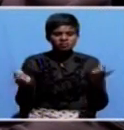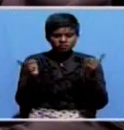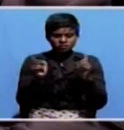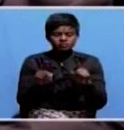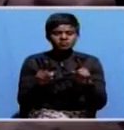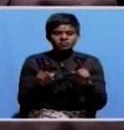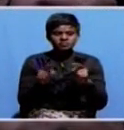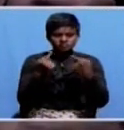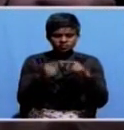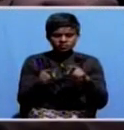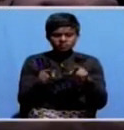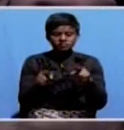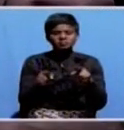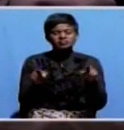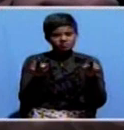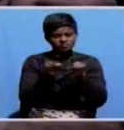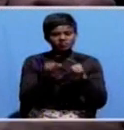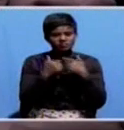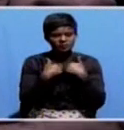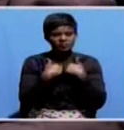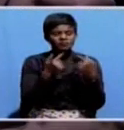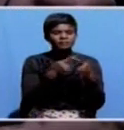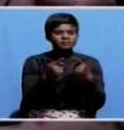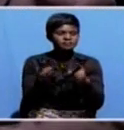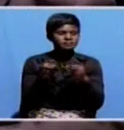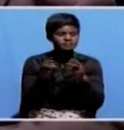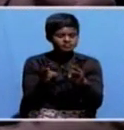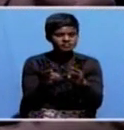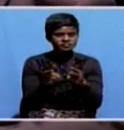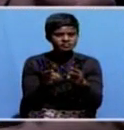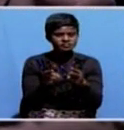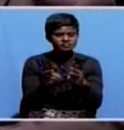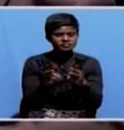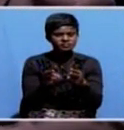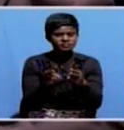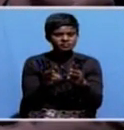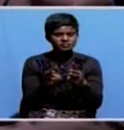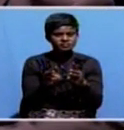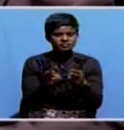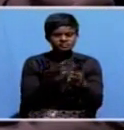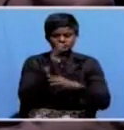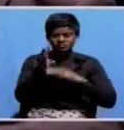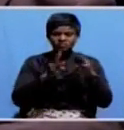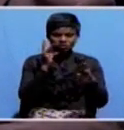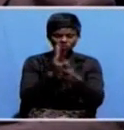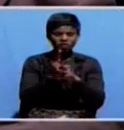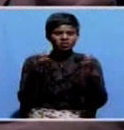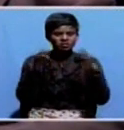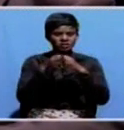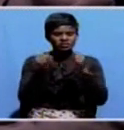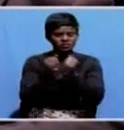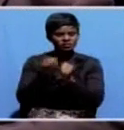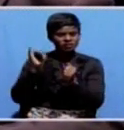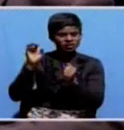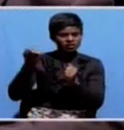liberalized. And he had to backtrack a bit. IMF and the World Bank wanted him to